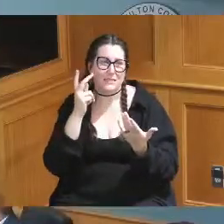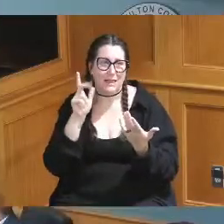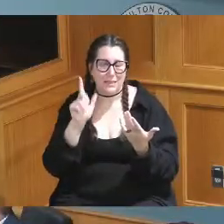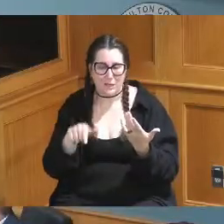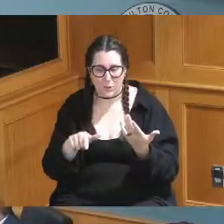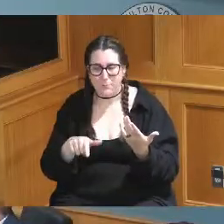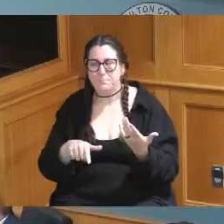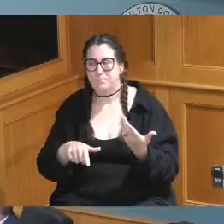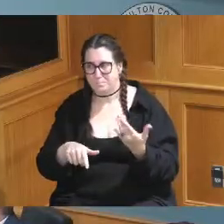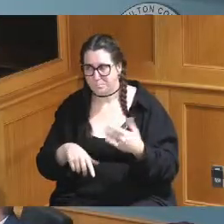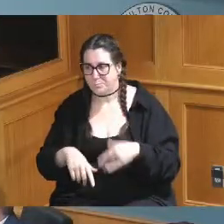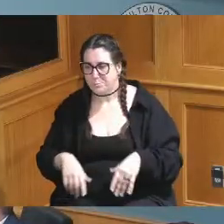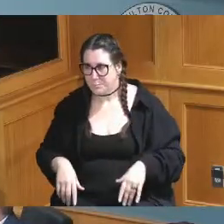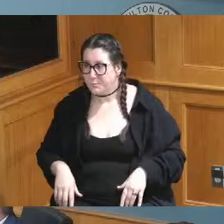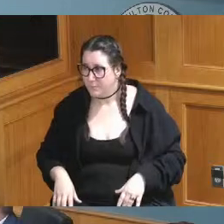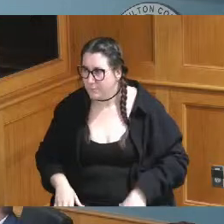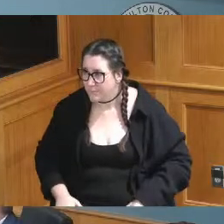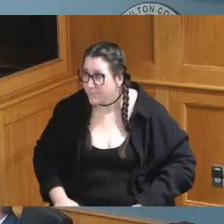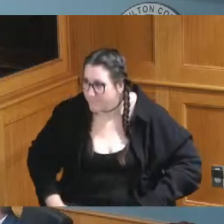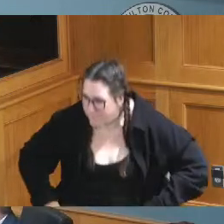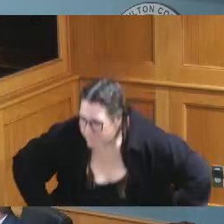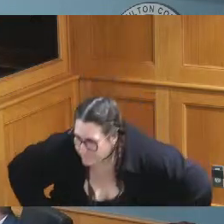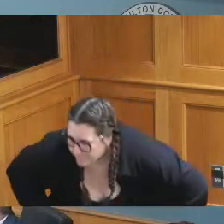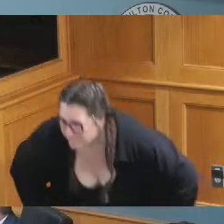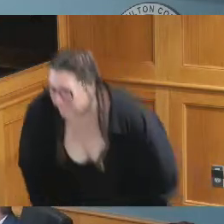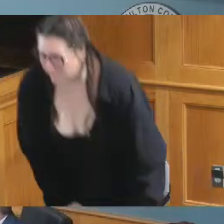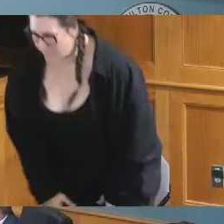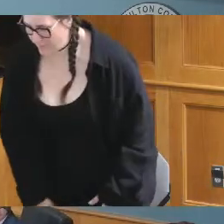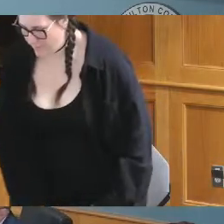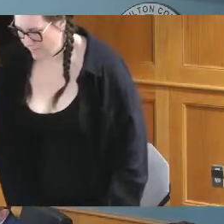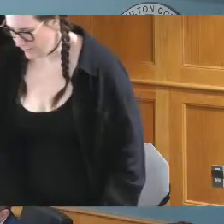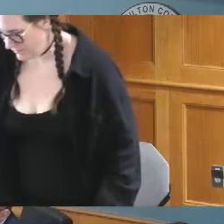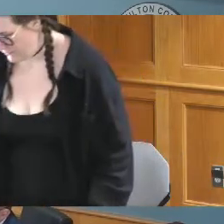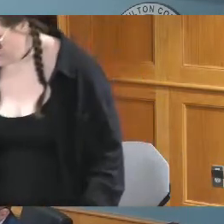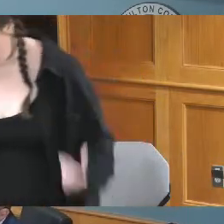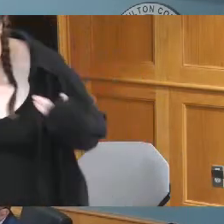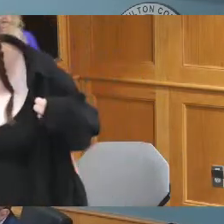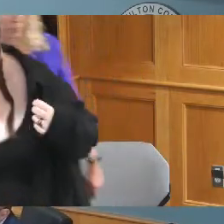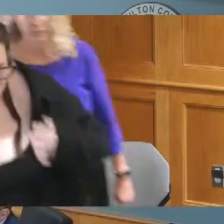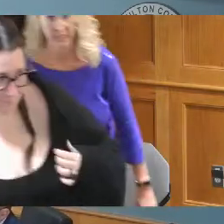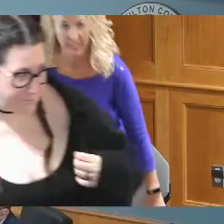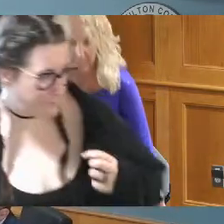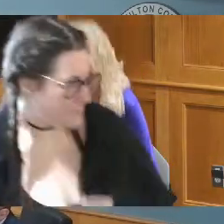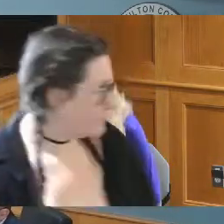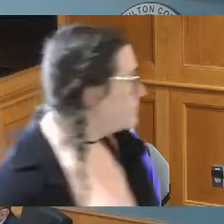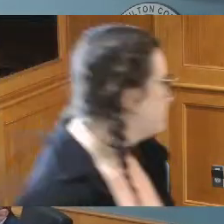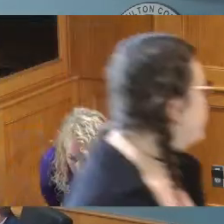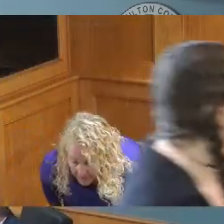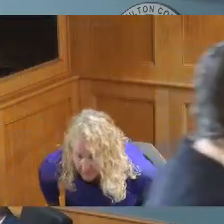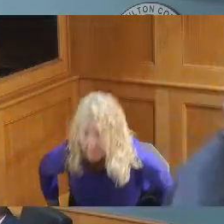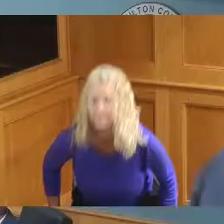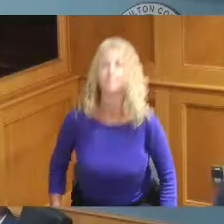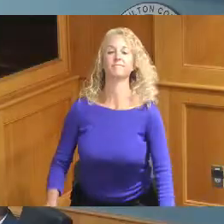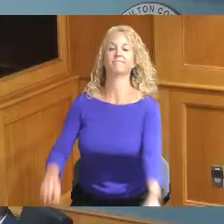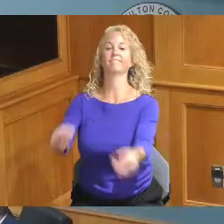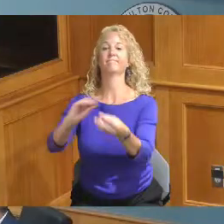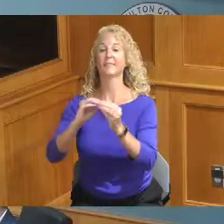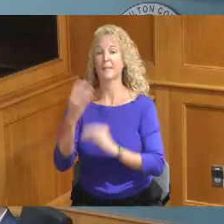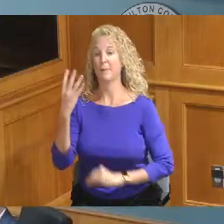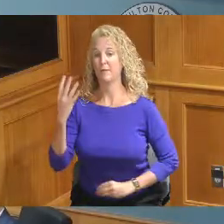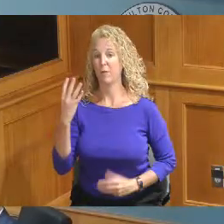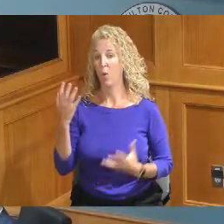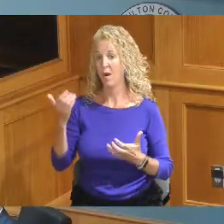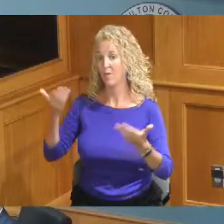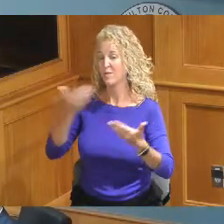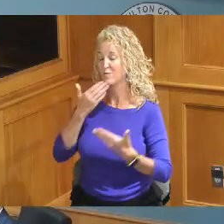the midst of We're in the disposing midst of of those those properties, sales. just so people know. All right, commissioners, any questions or comments? Item 4, I wanted to thank Holly for giving